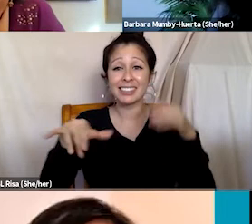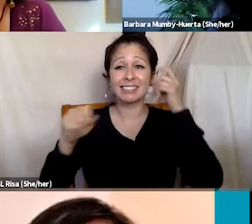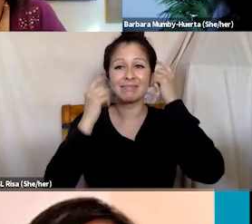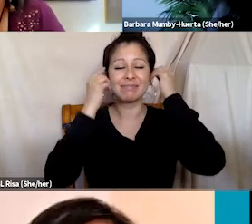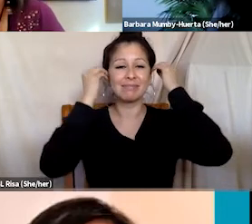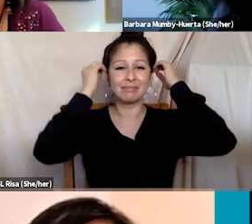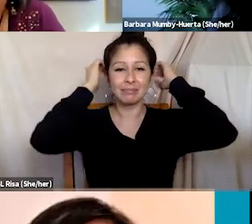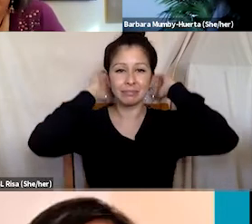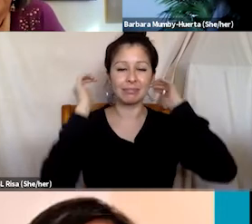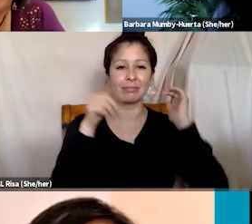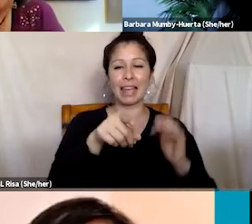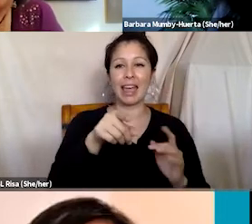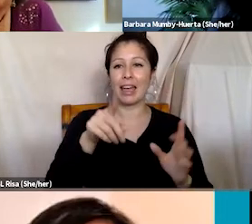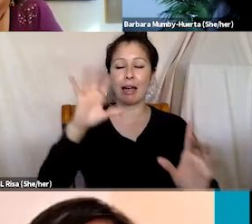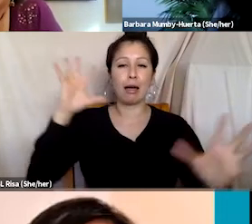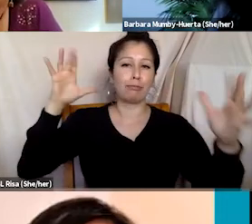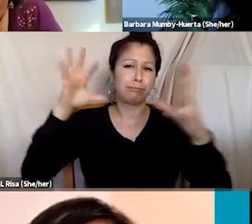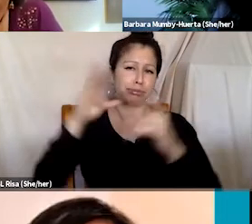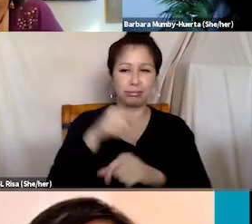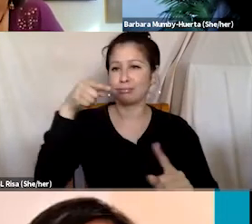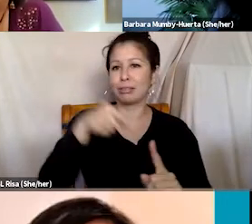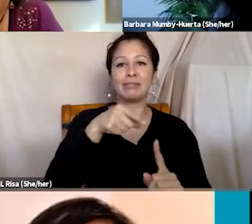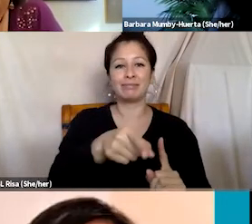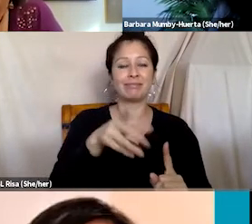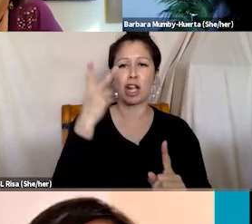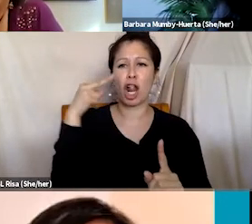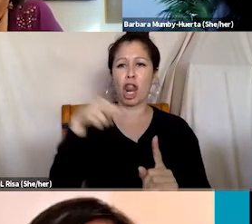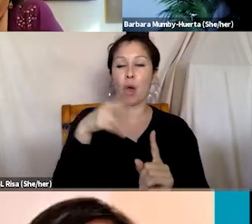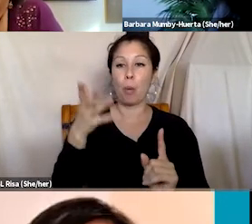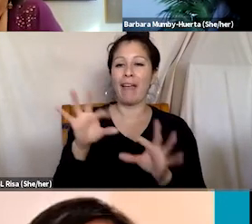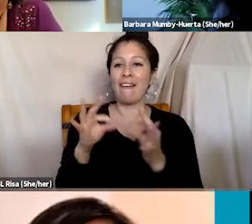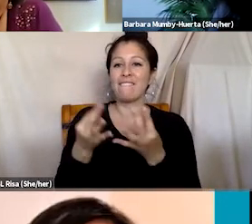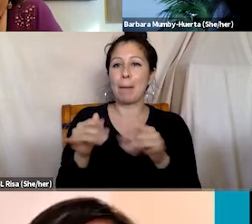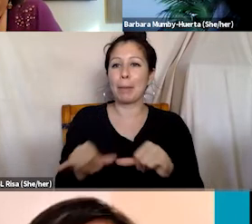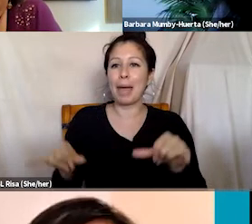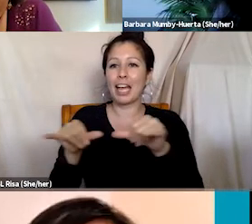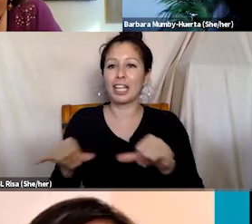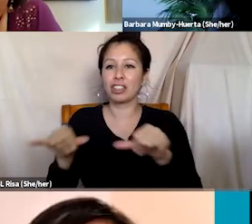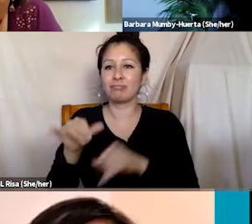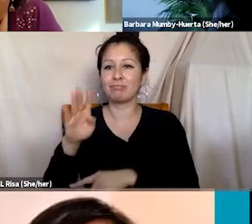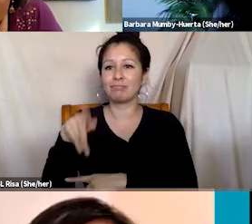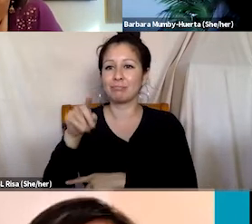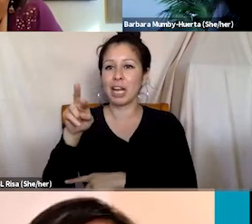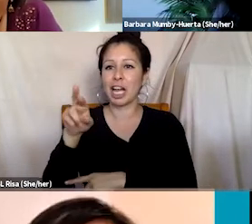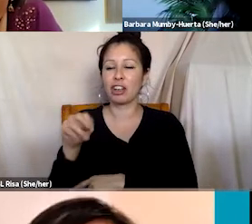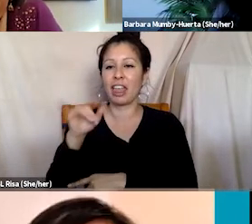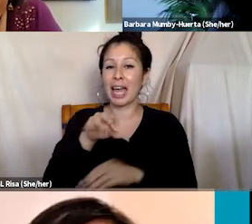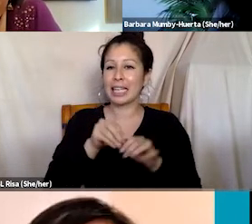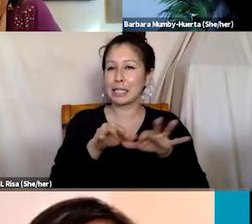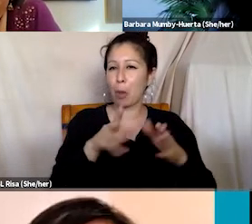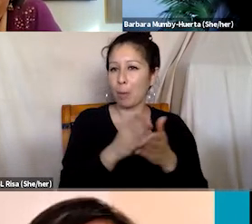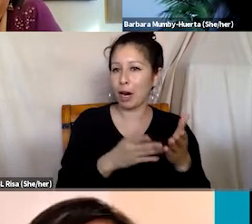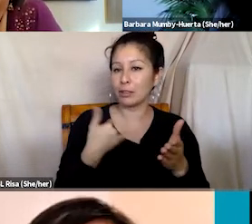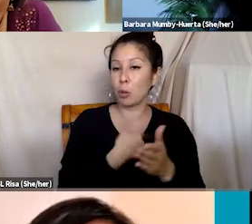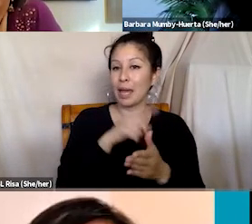So this is the crux of everything I've been talking about, is looking at family patterns. And this is the exploring part. So we ask